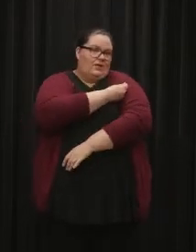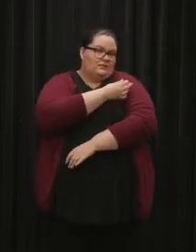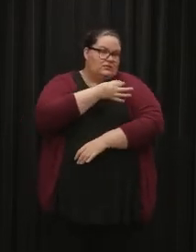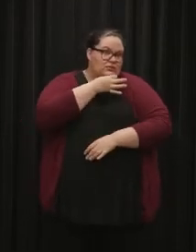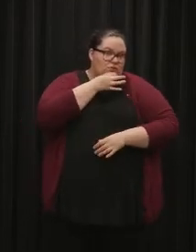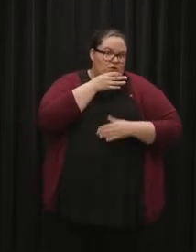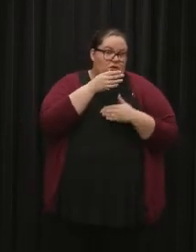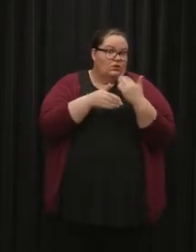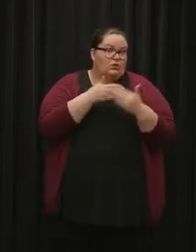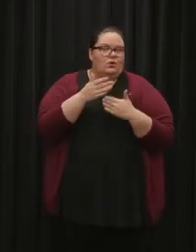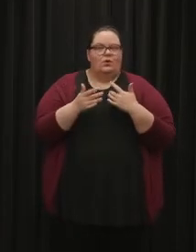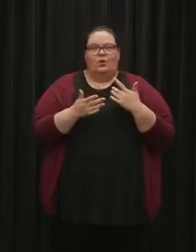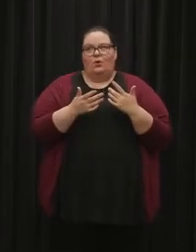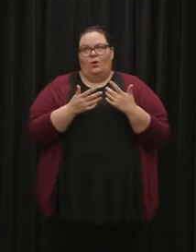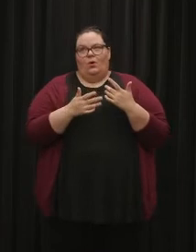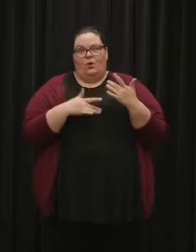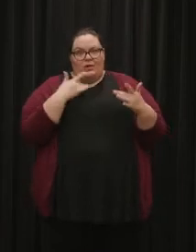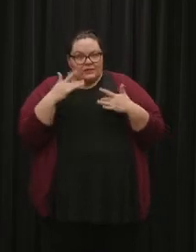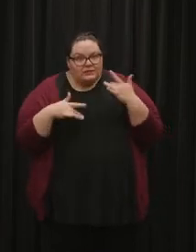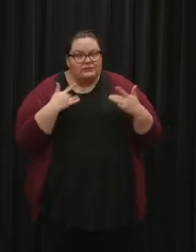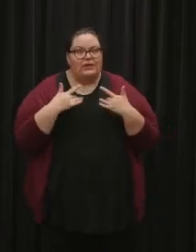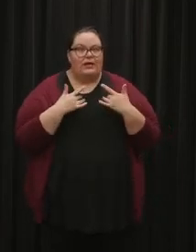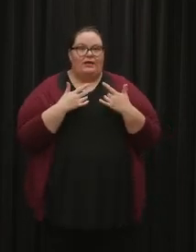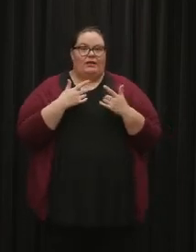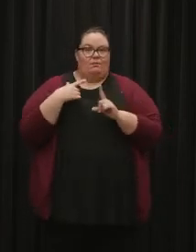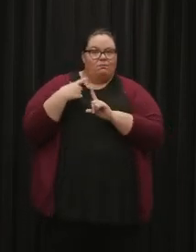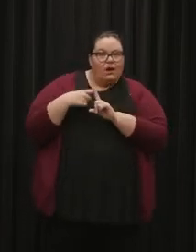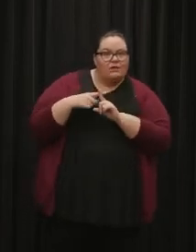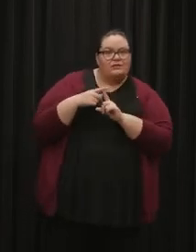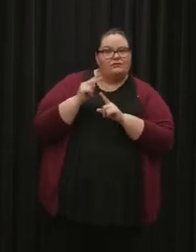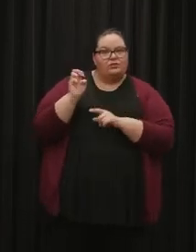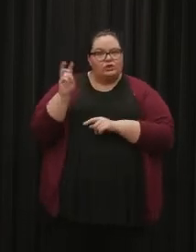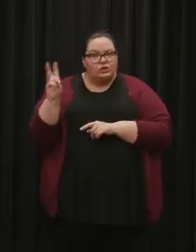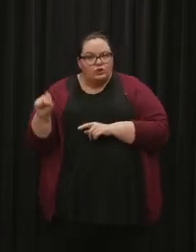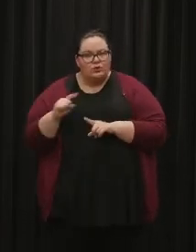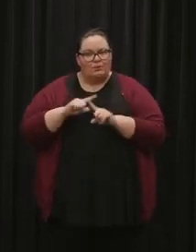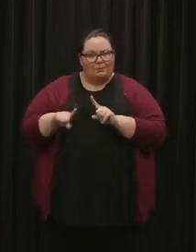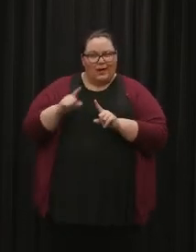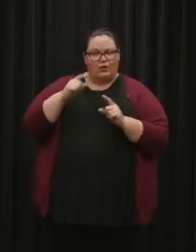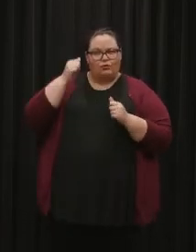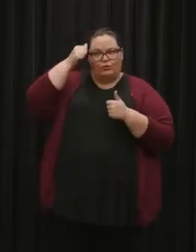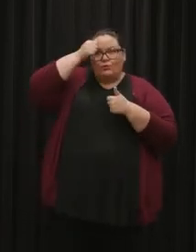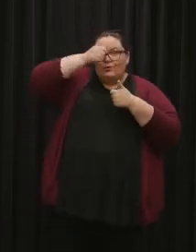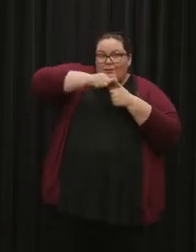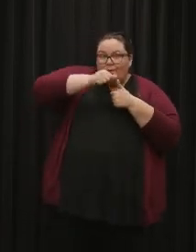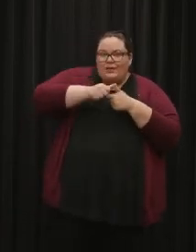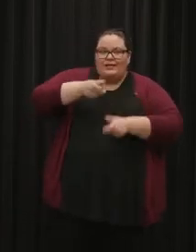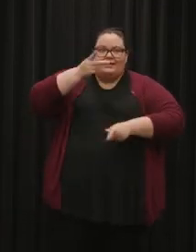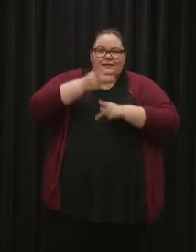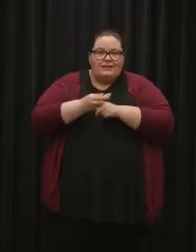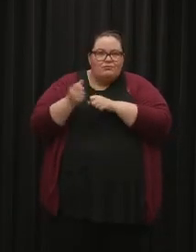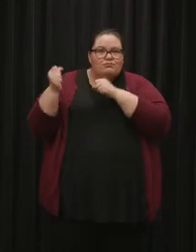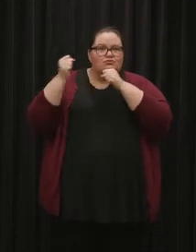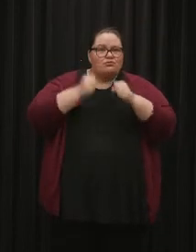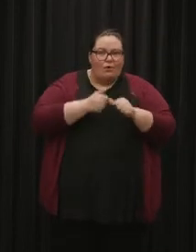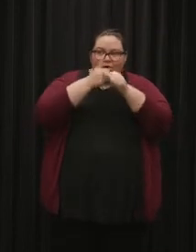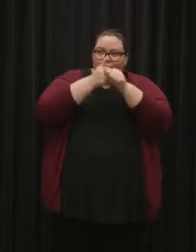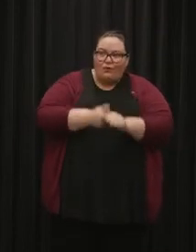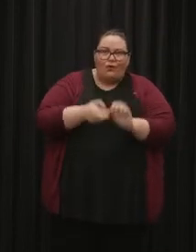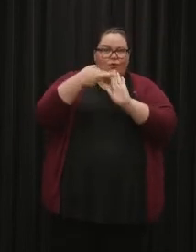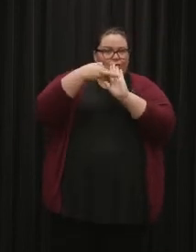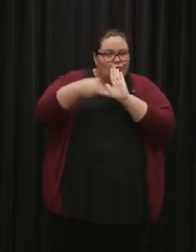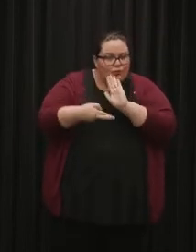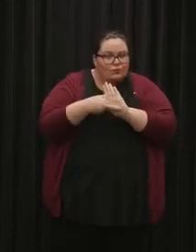which is very, very good news, but I don't want anyone to lose sight of the fact that we have to stay vigilant. The